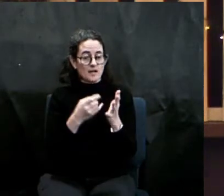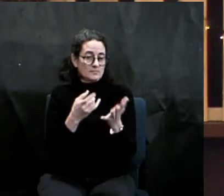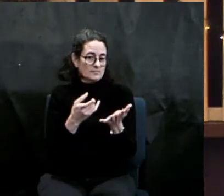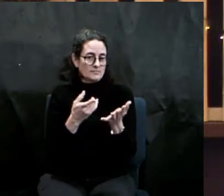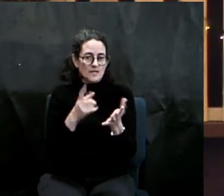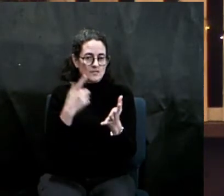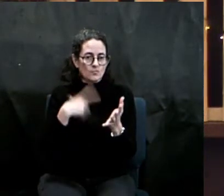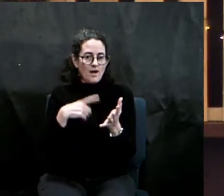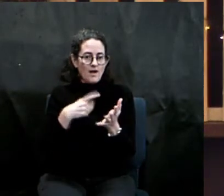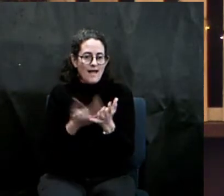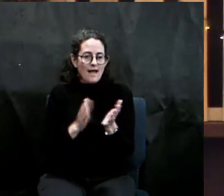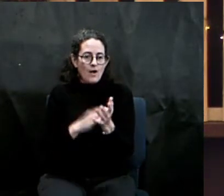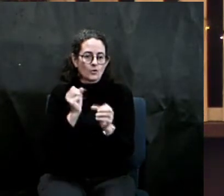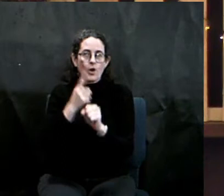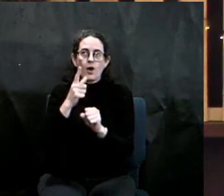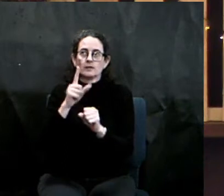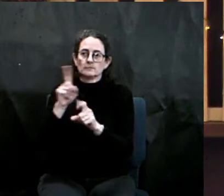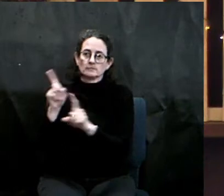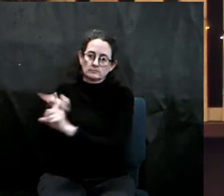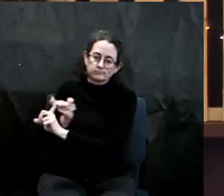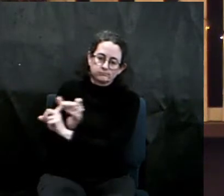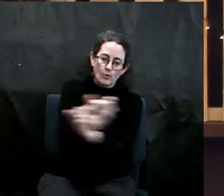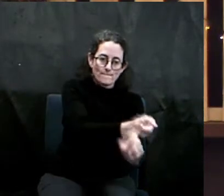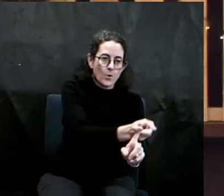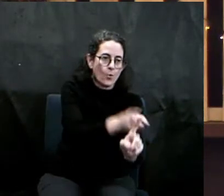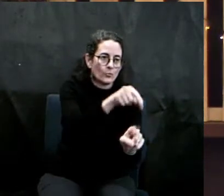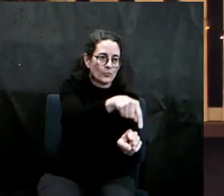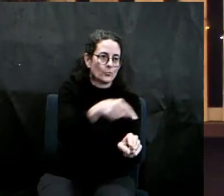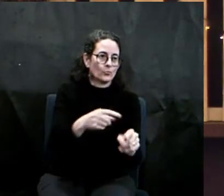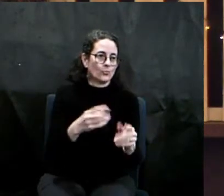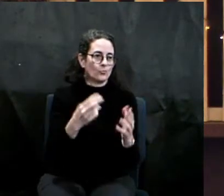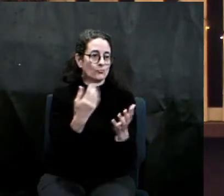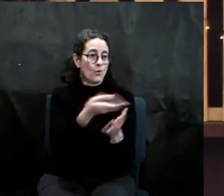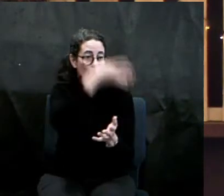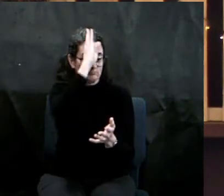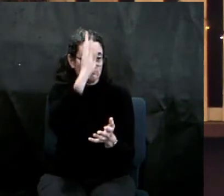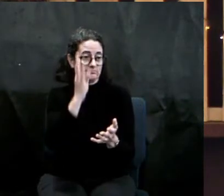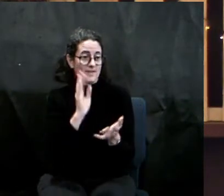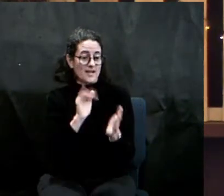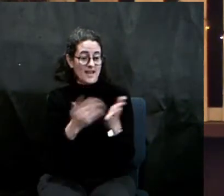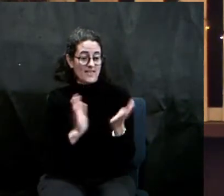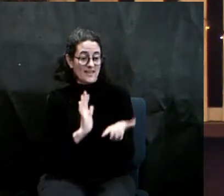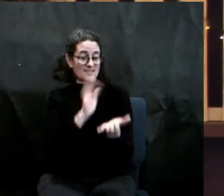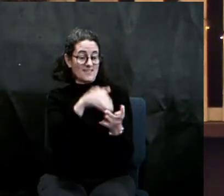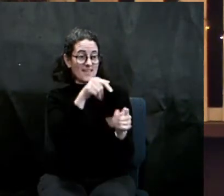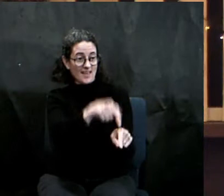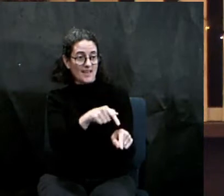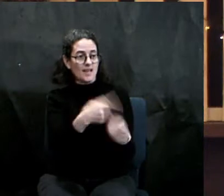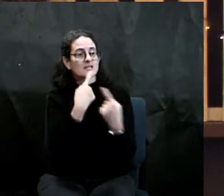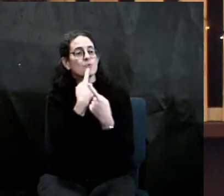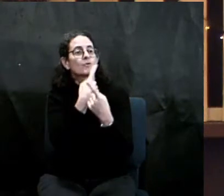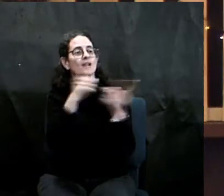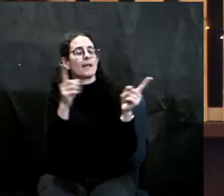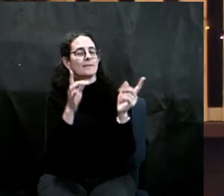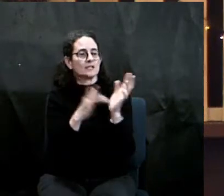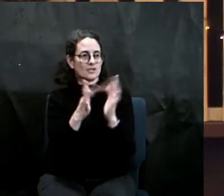to Rome, but ultimately what matters is that now that he's here, he's proclaiming Jesus. The book of Acts is about